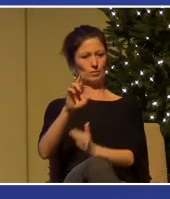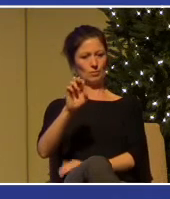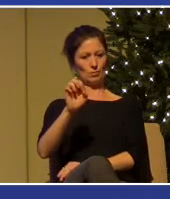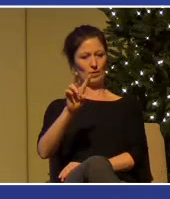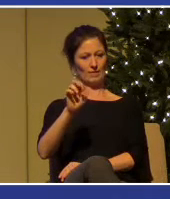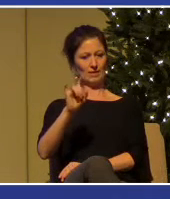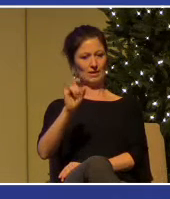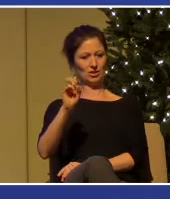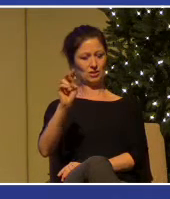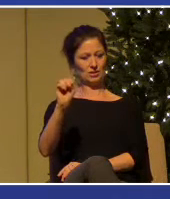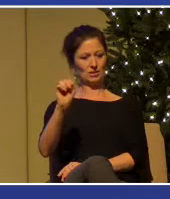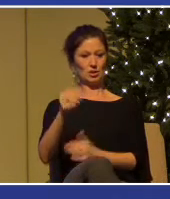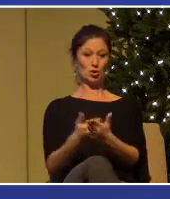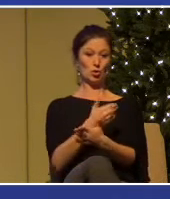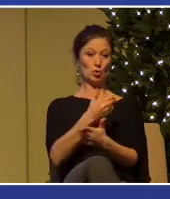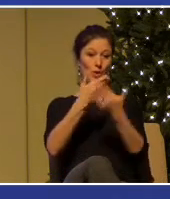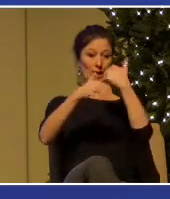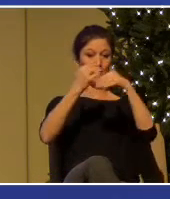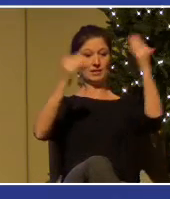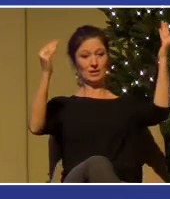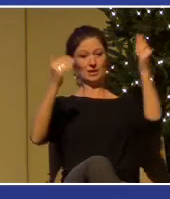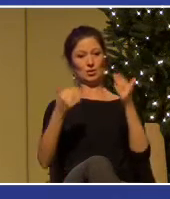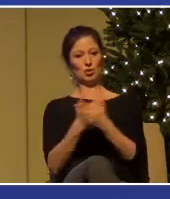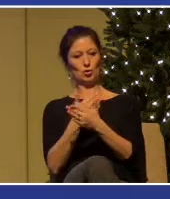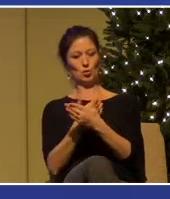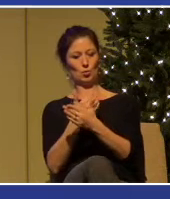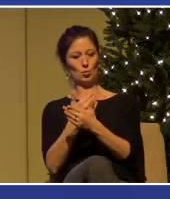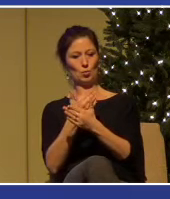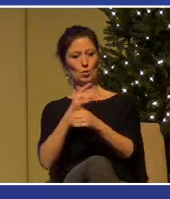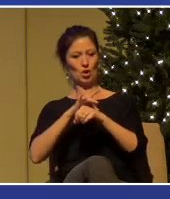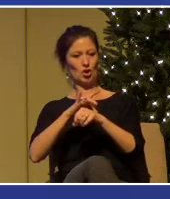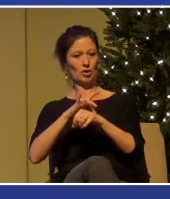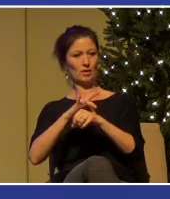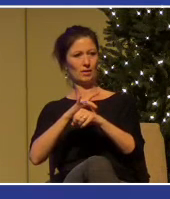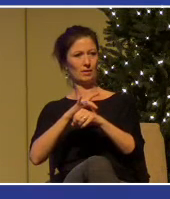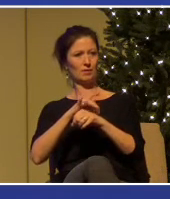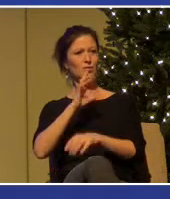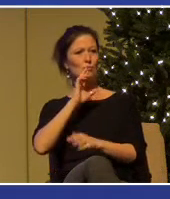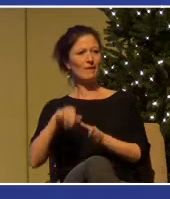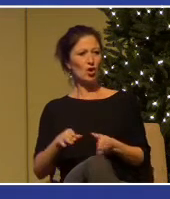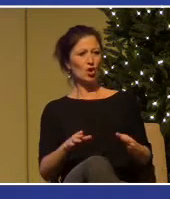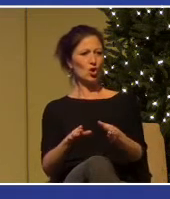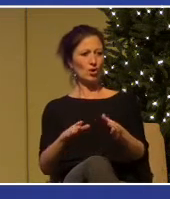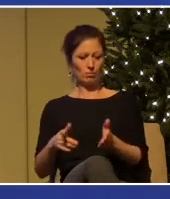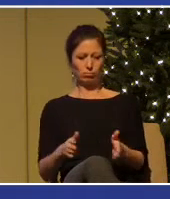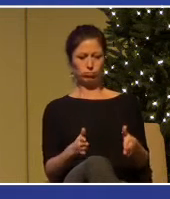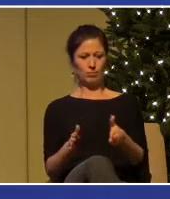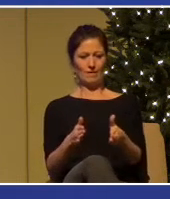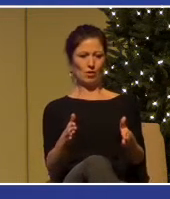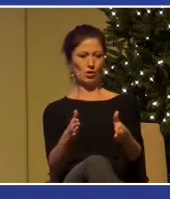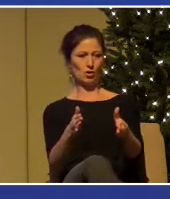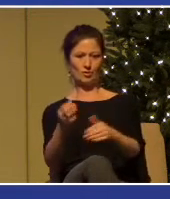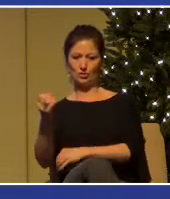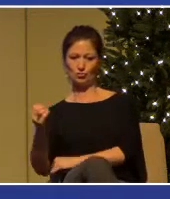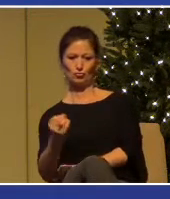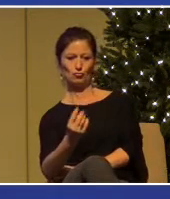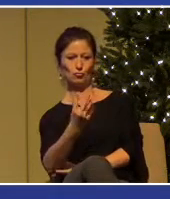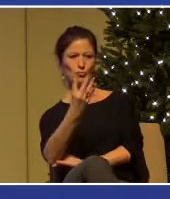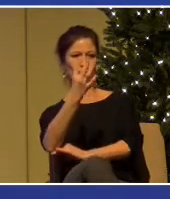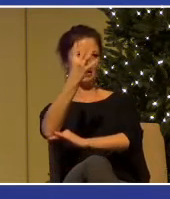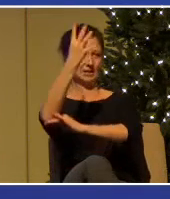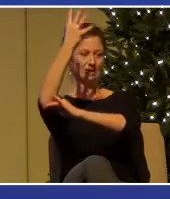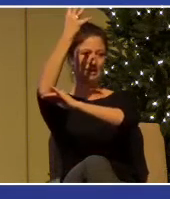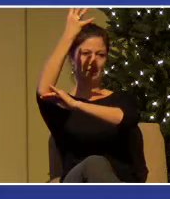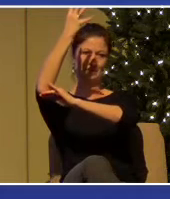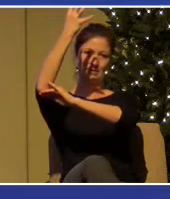the river that flows out from the throne of God and the tree of life on both sides of the river, its leaves for the healing of the nations. And that these leaves